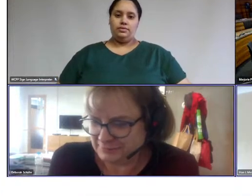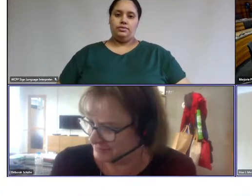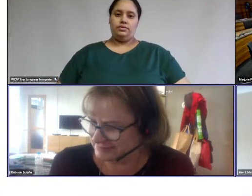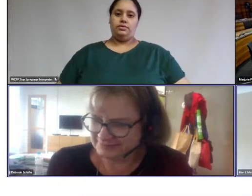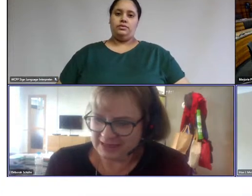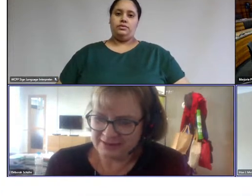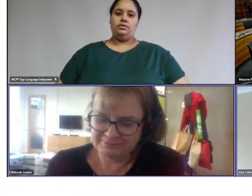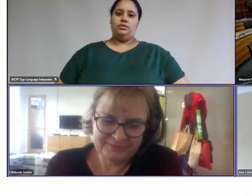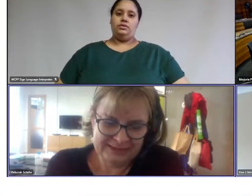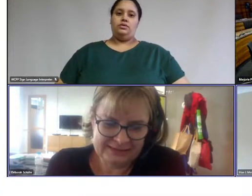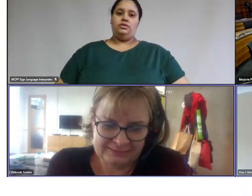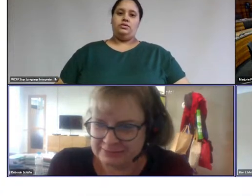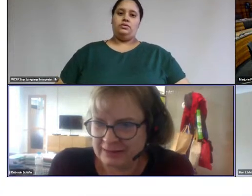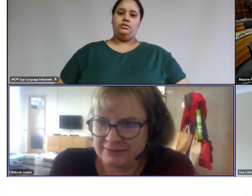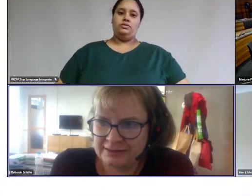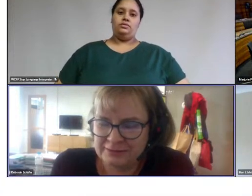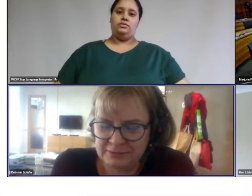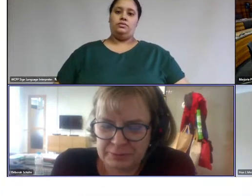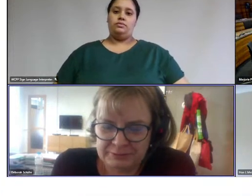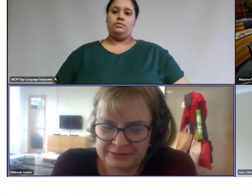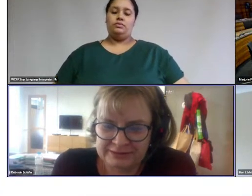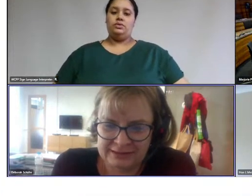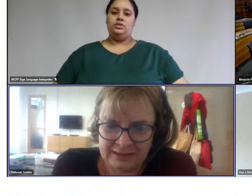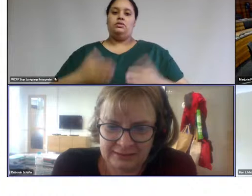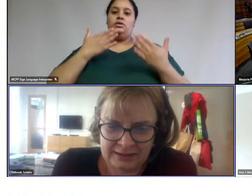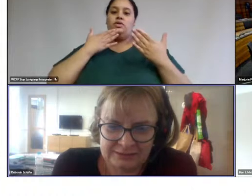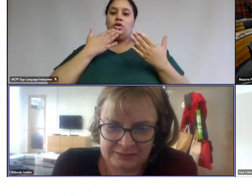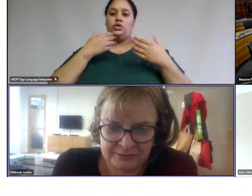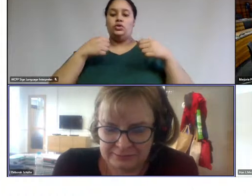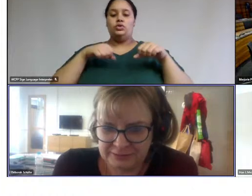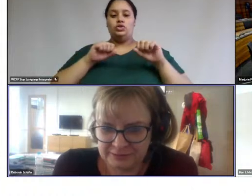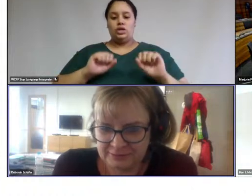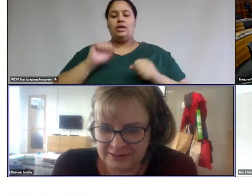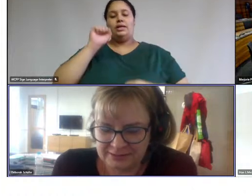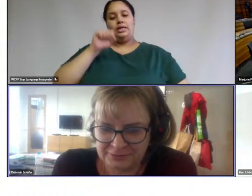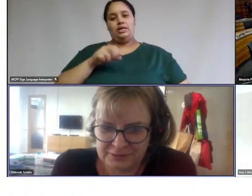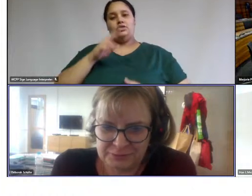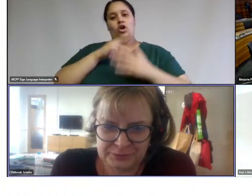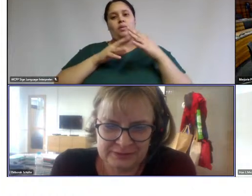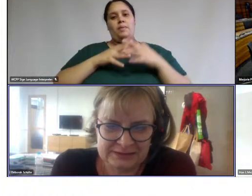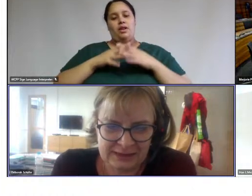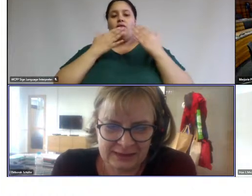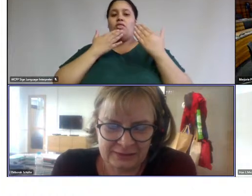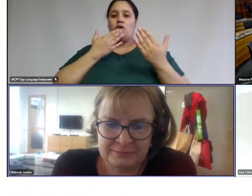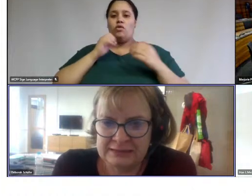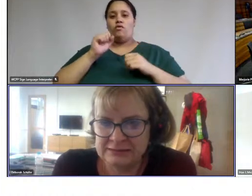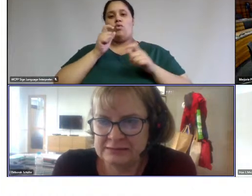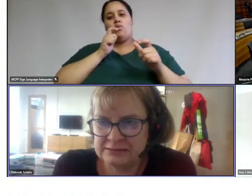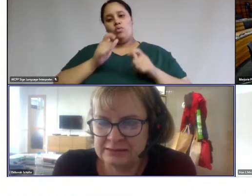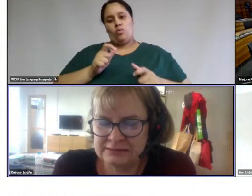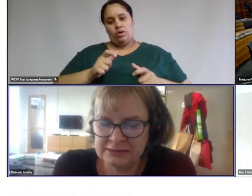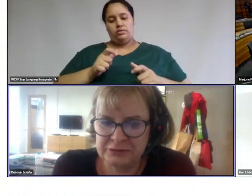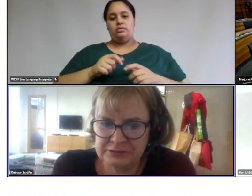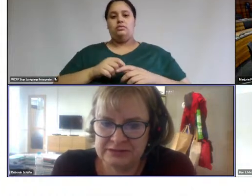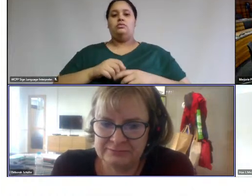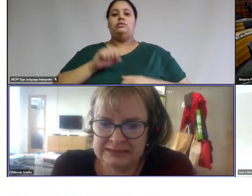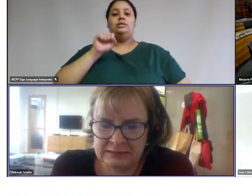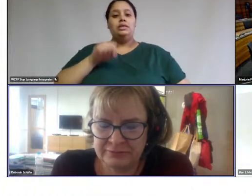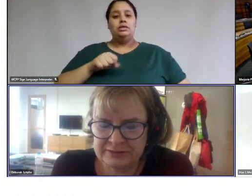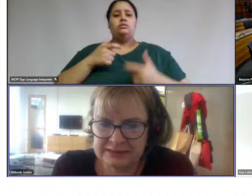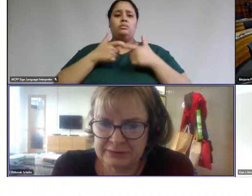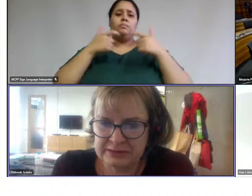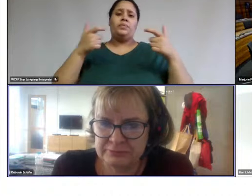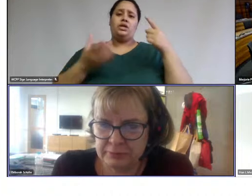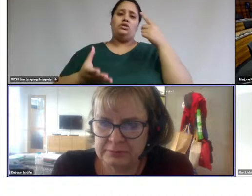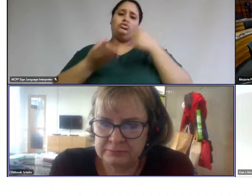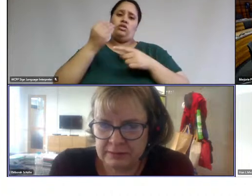Thank you, Chairperson. Yes, thank you, Honourable America. I do agree with you, and thank you for those words. It is a huge achievement,